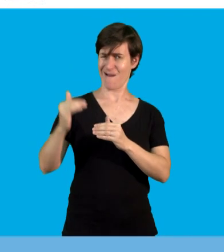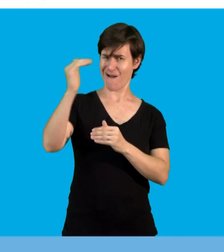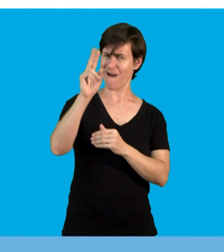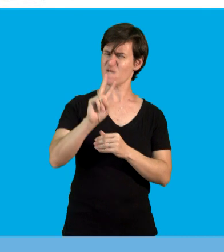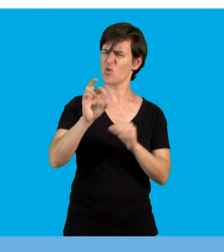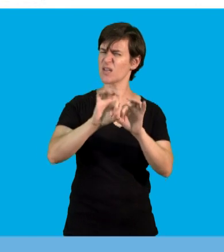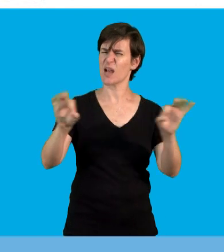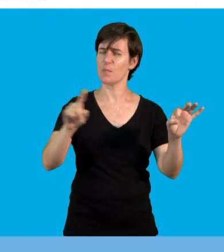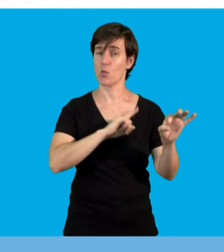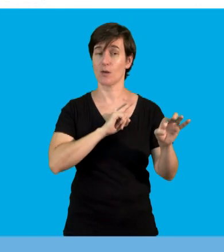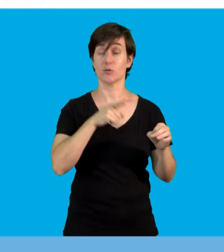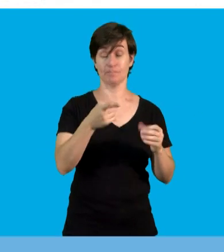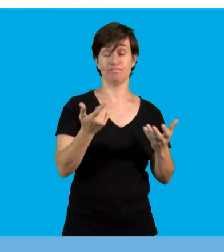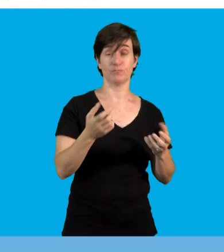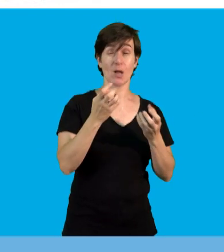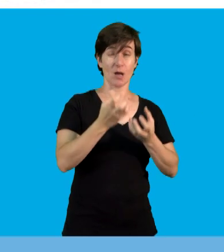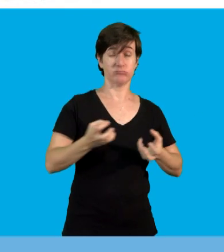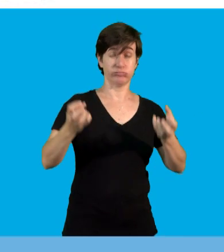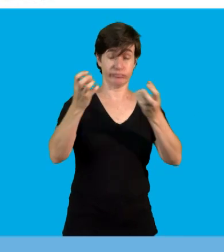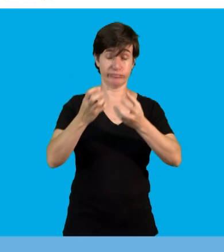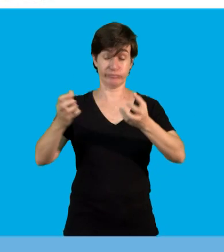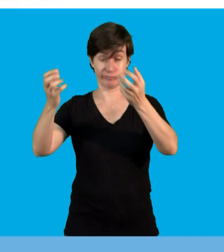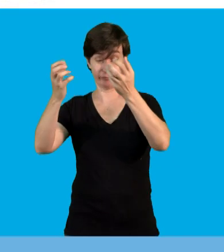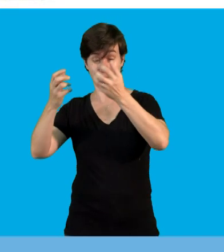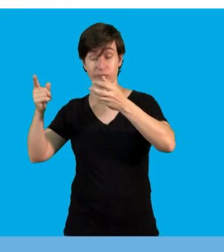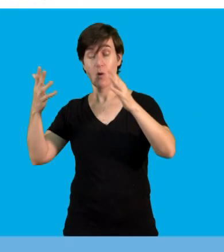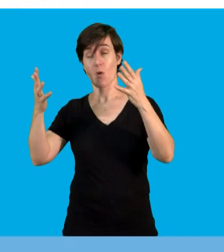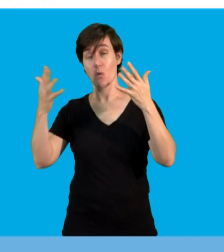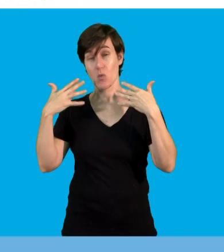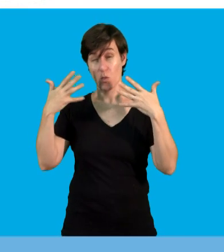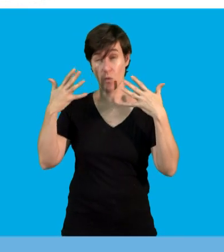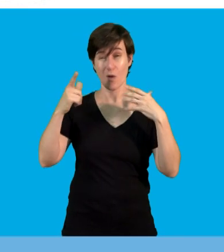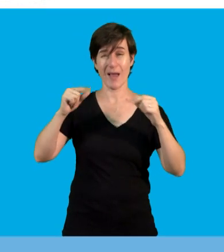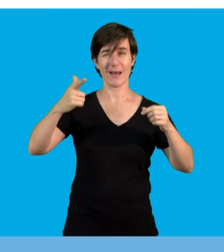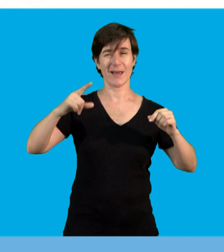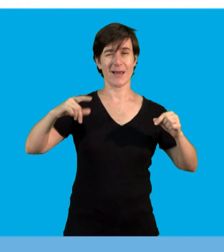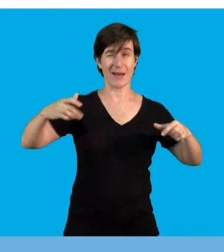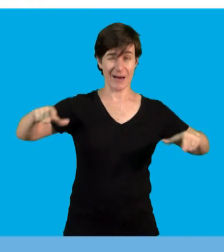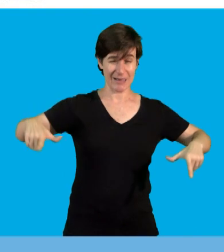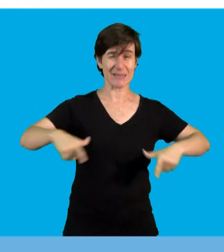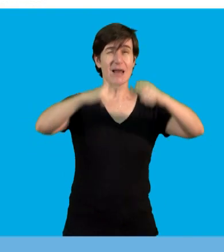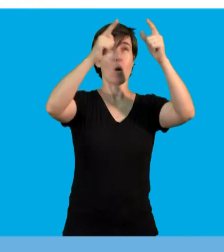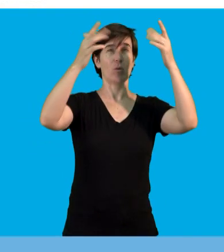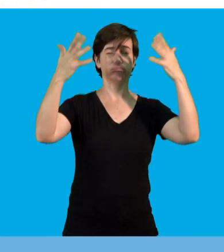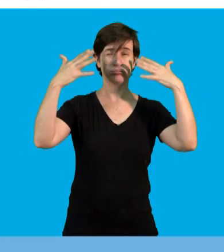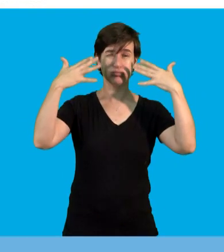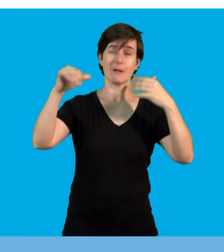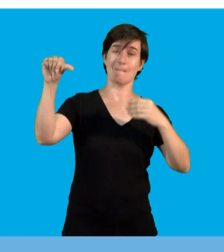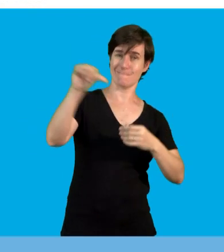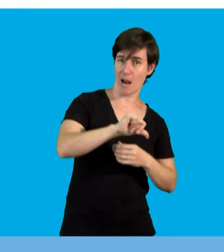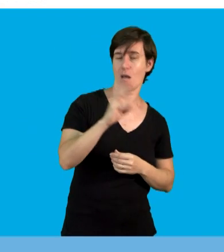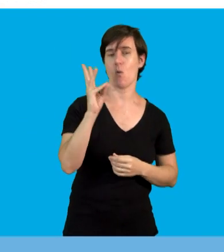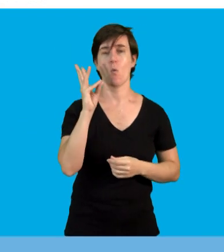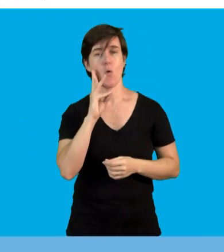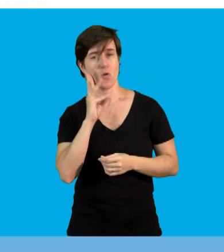cables. So the steam is then condensed back into water into cooling towers. So now, as this steam is converted,